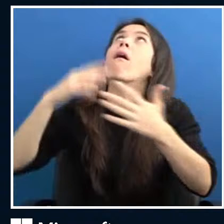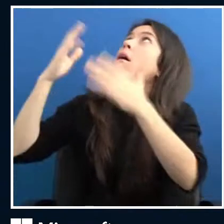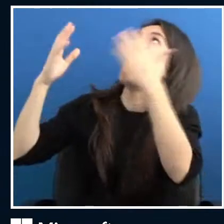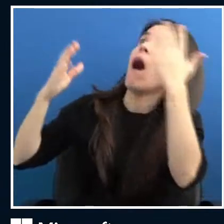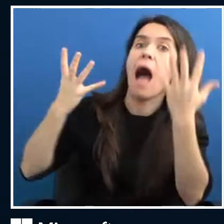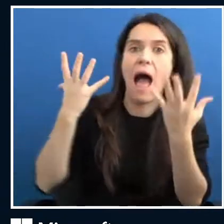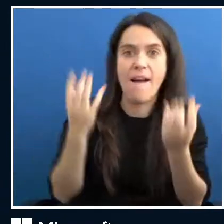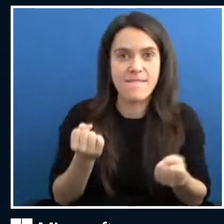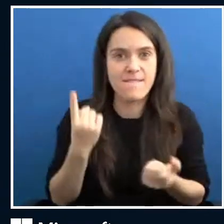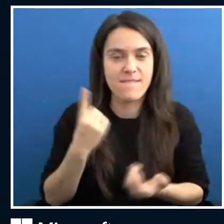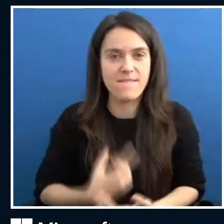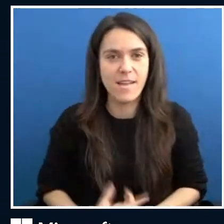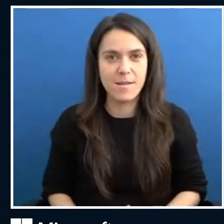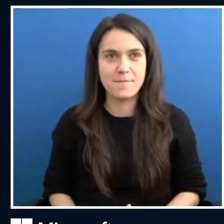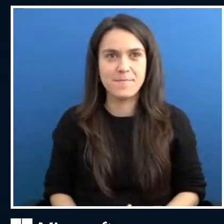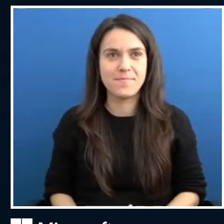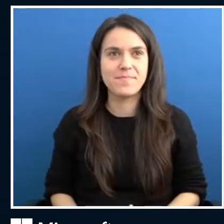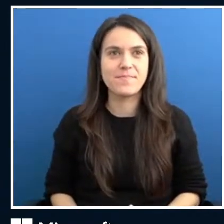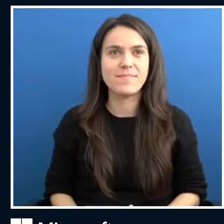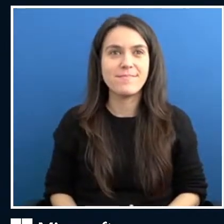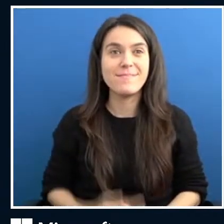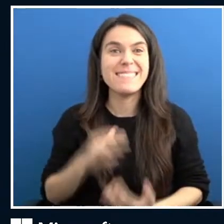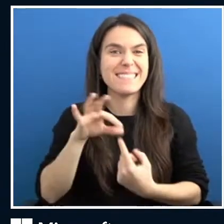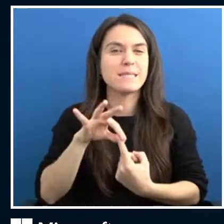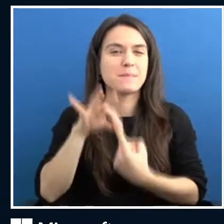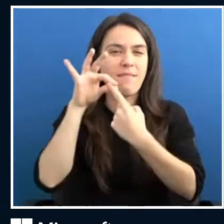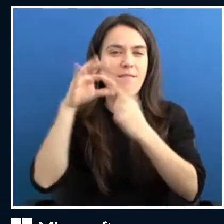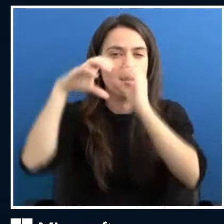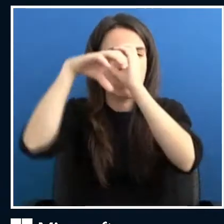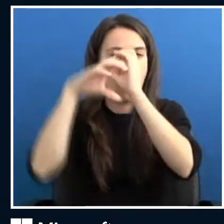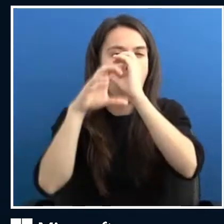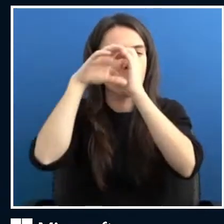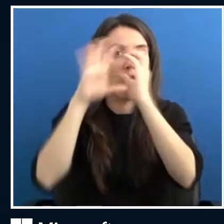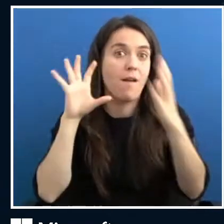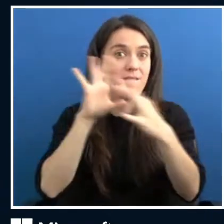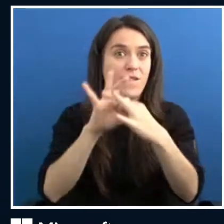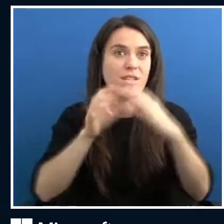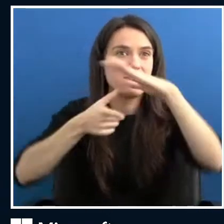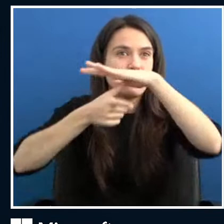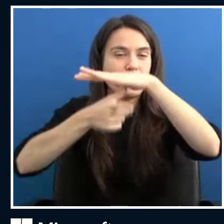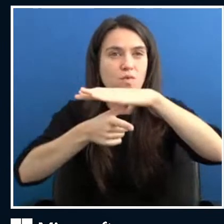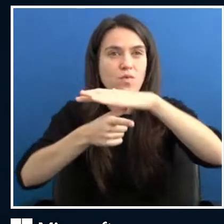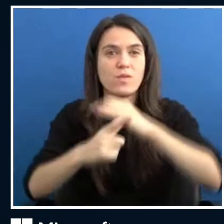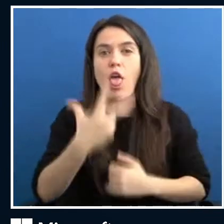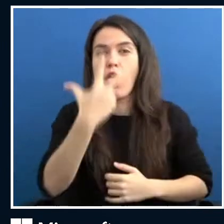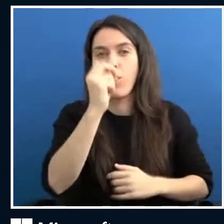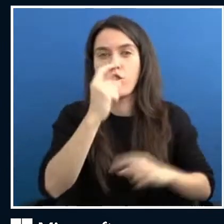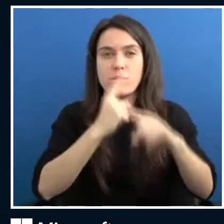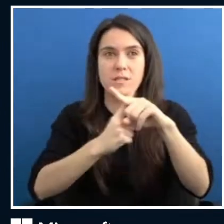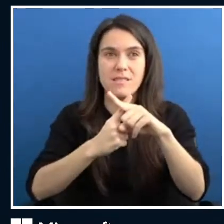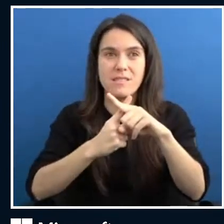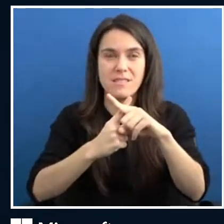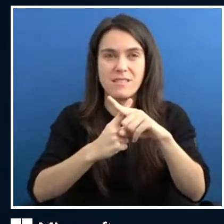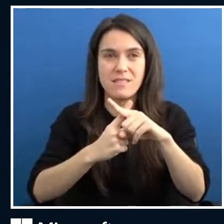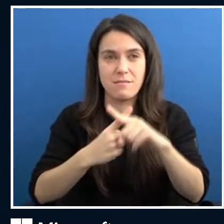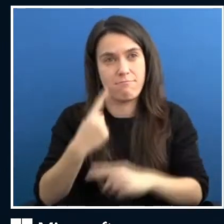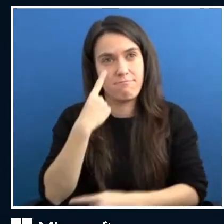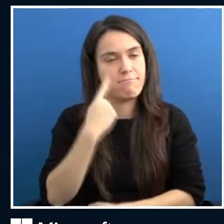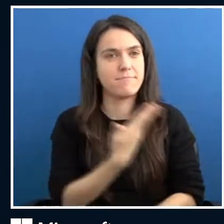a specific camera that can be affixed to drones, 30 times optical, 6 times digital